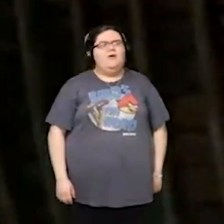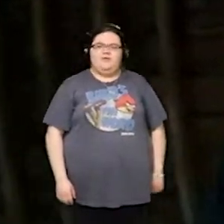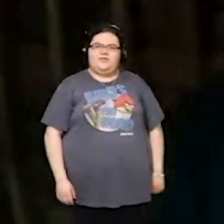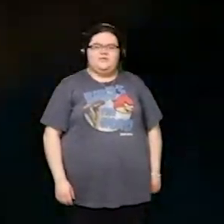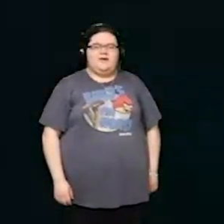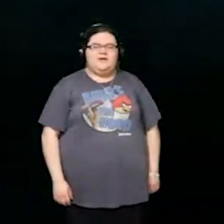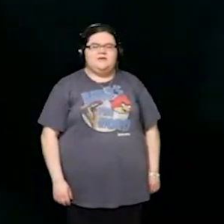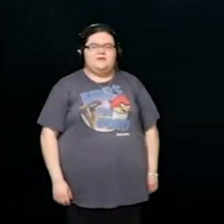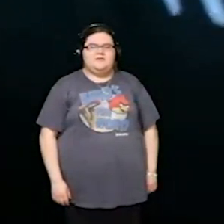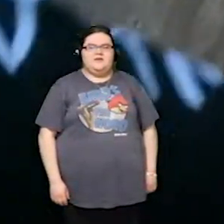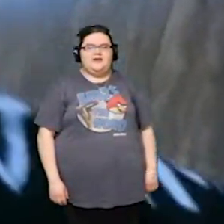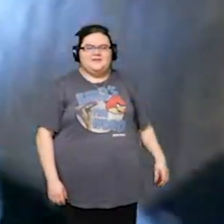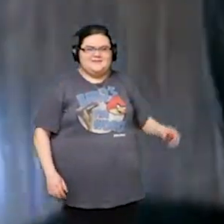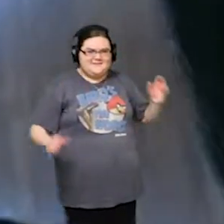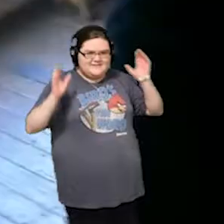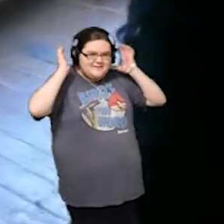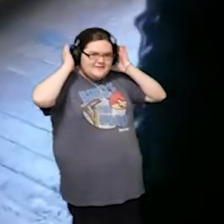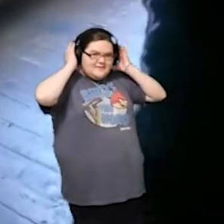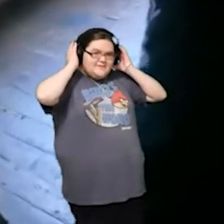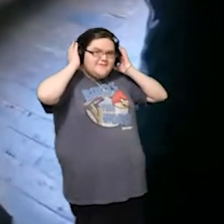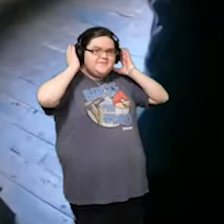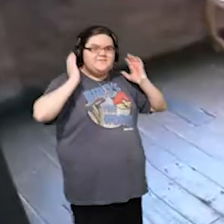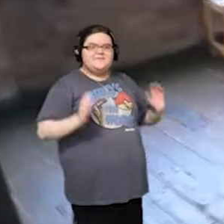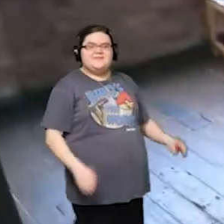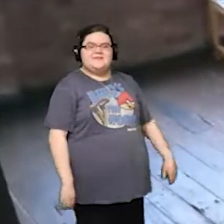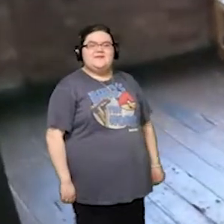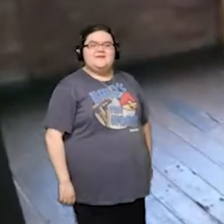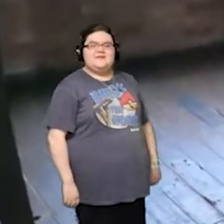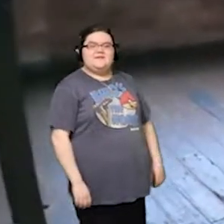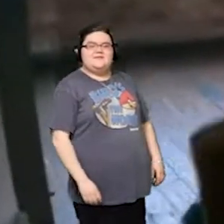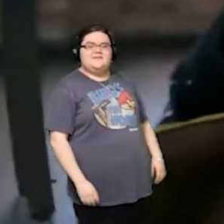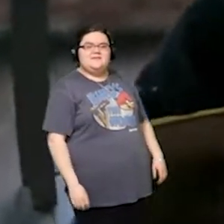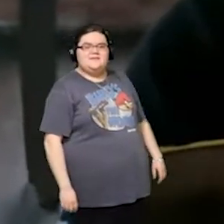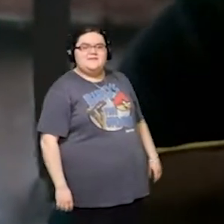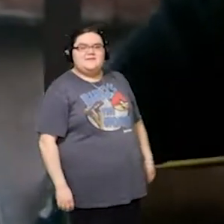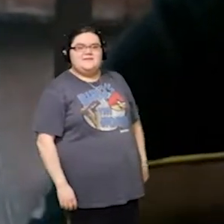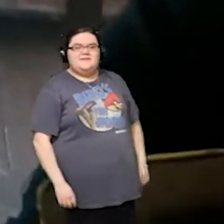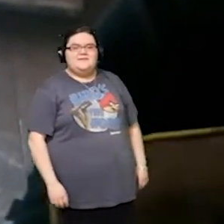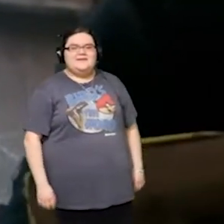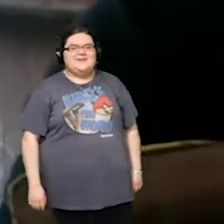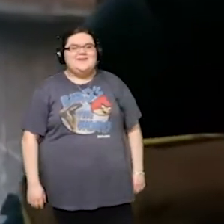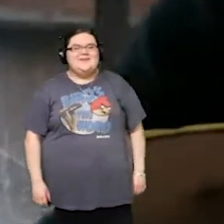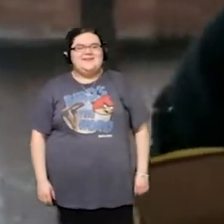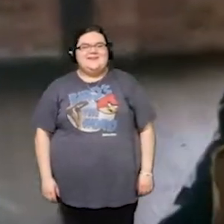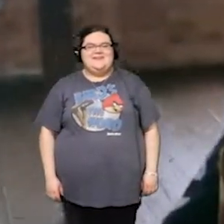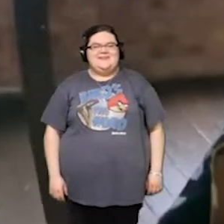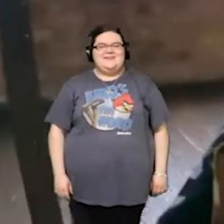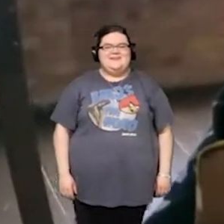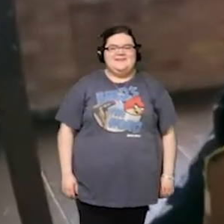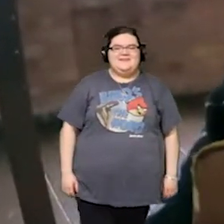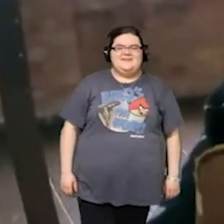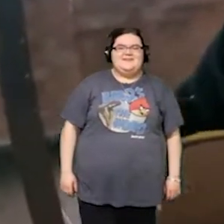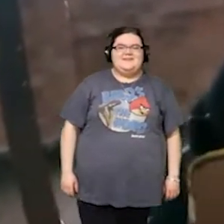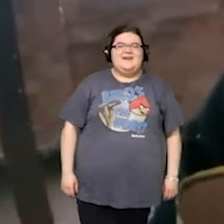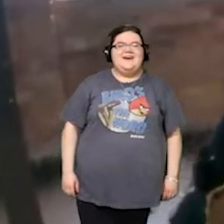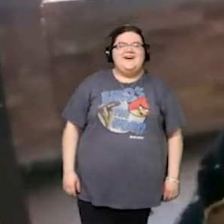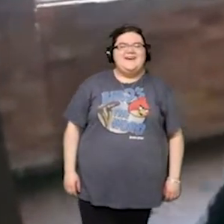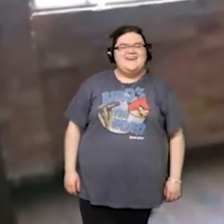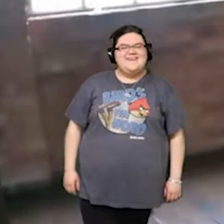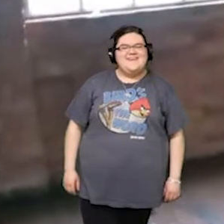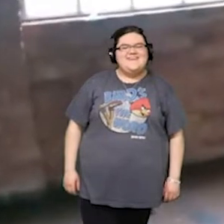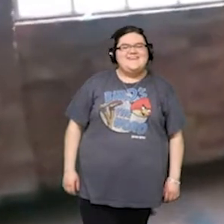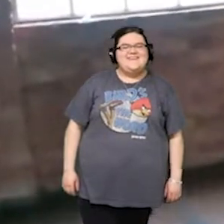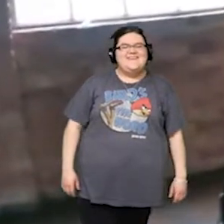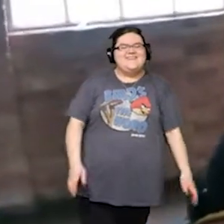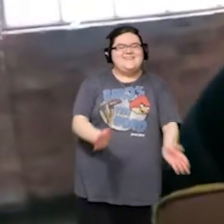something special this suitcase today. Some hair product for myself and anybody else who needs it. Hair products from Bloomin', who have